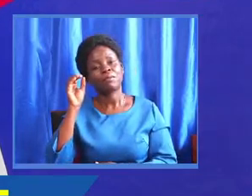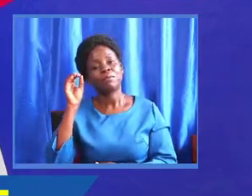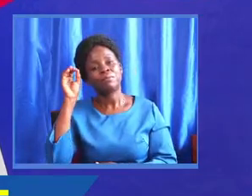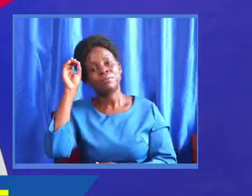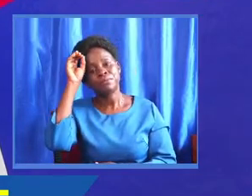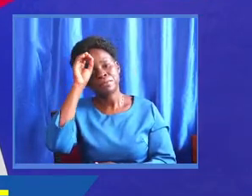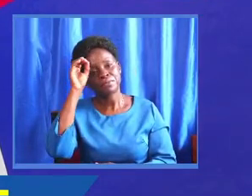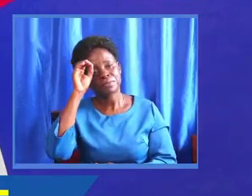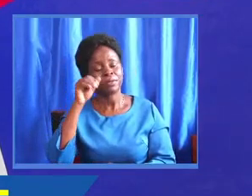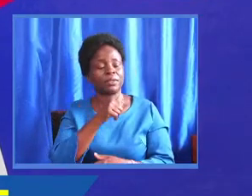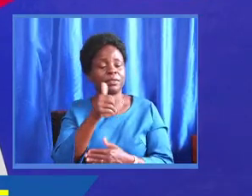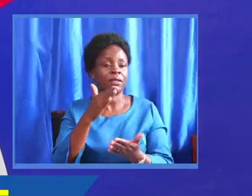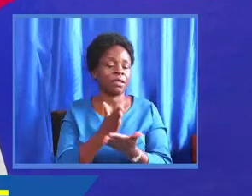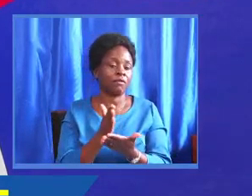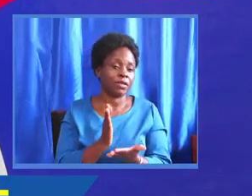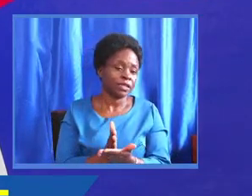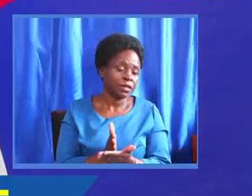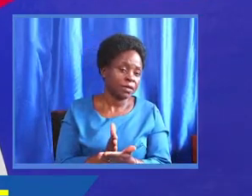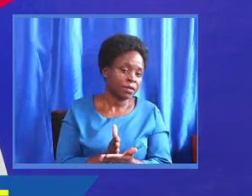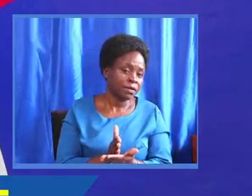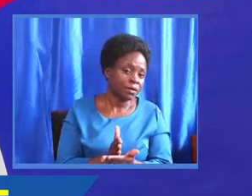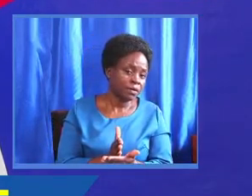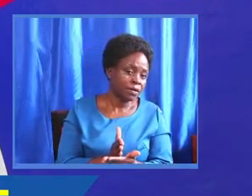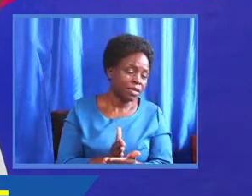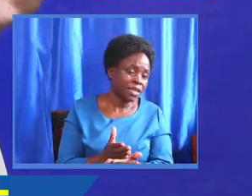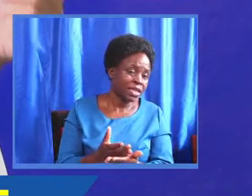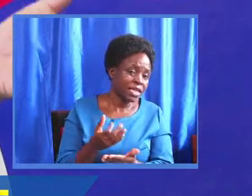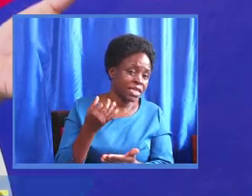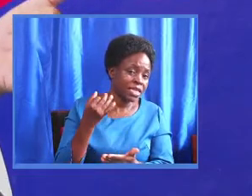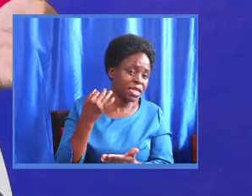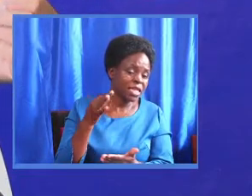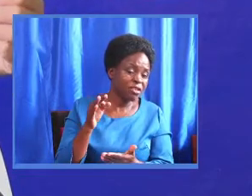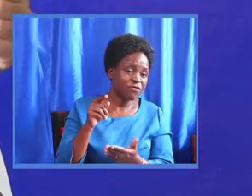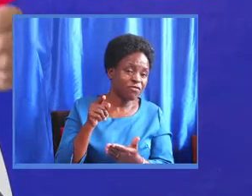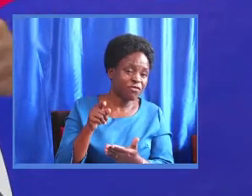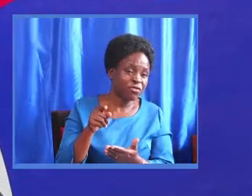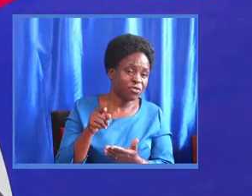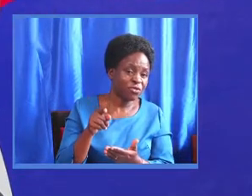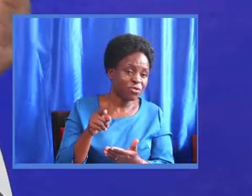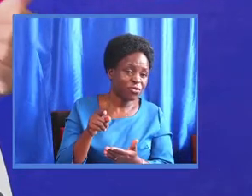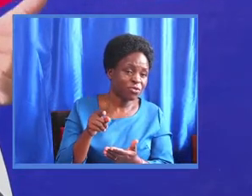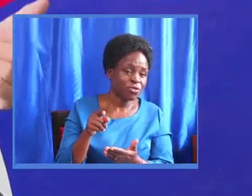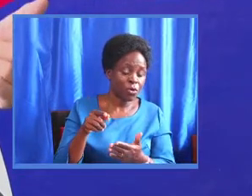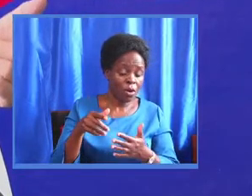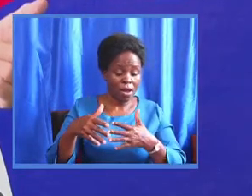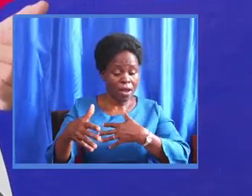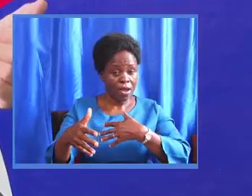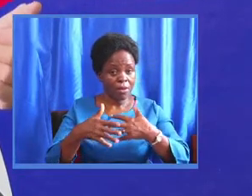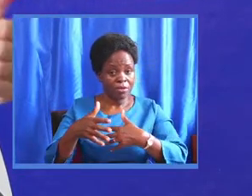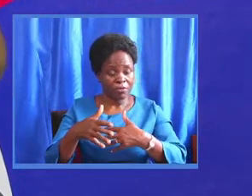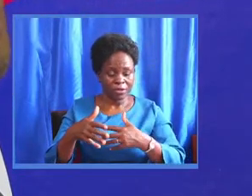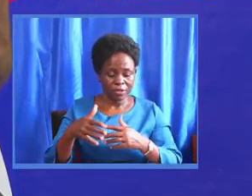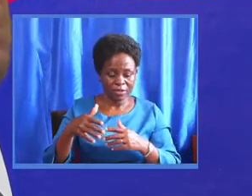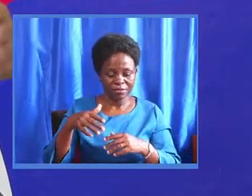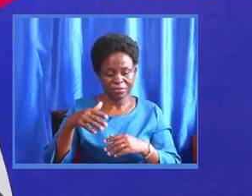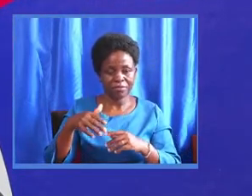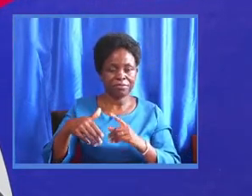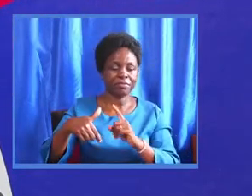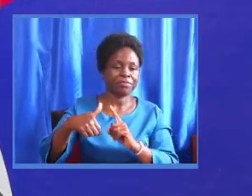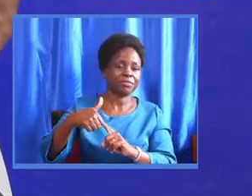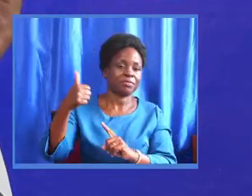sector. Okay? But if you're a manufacturer and you are renting a warehouse, you're not